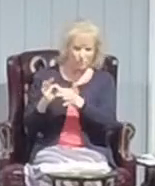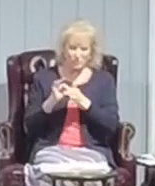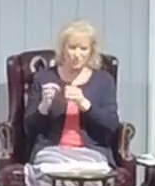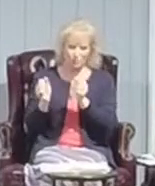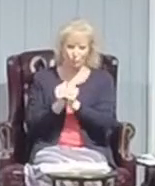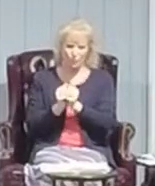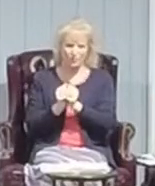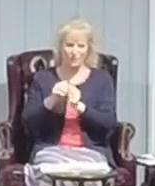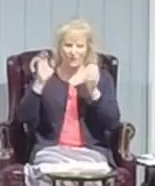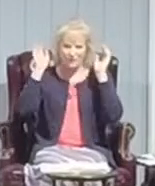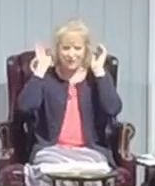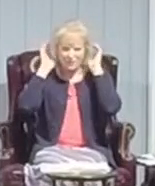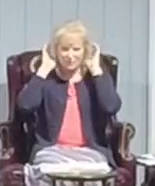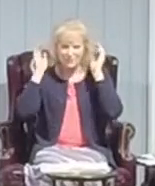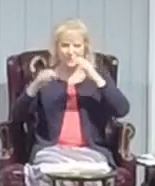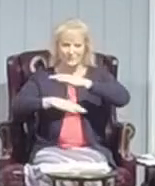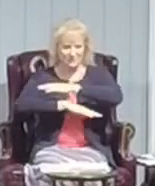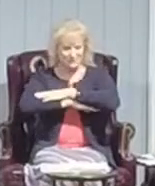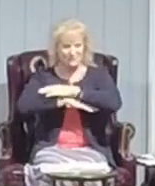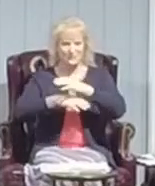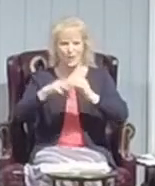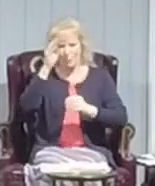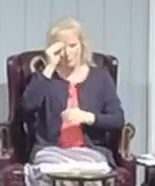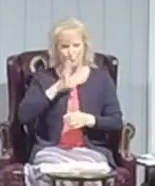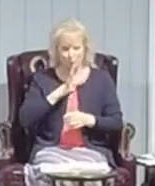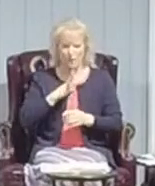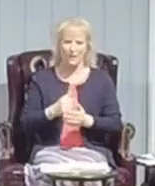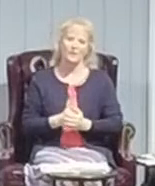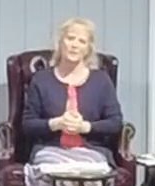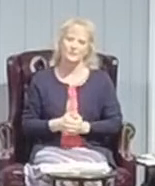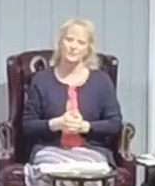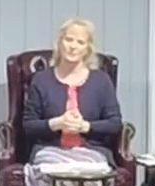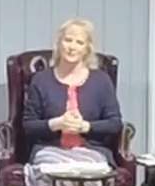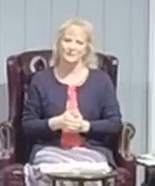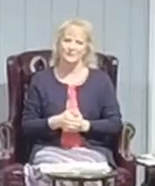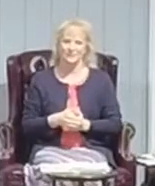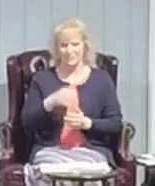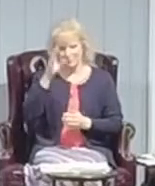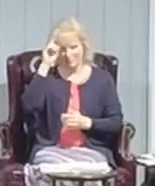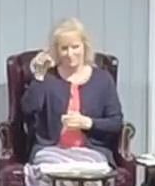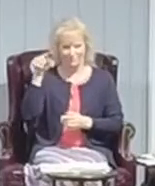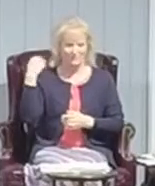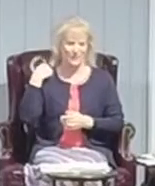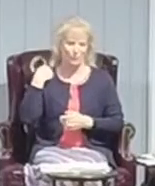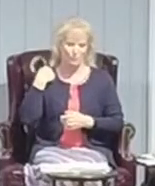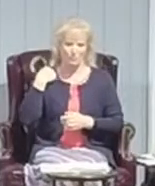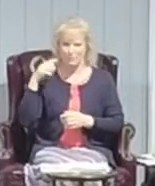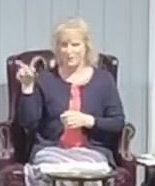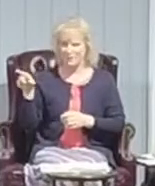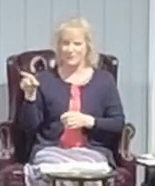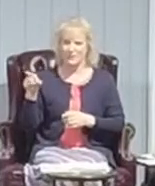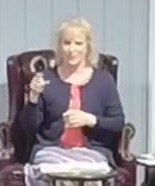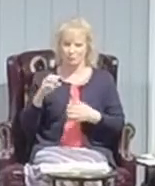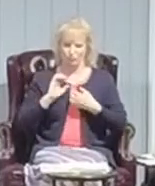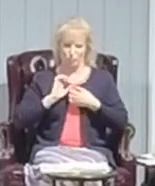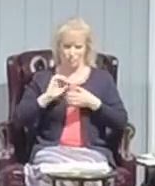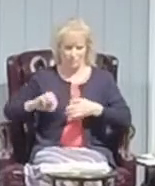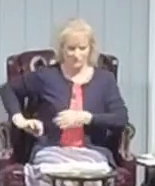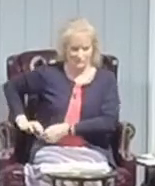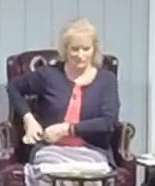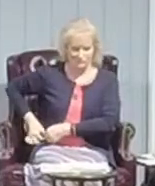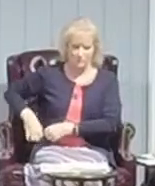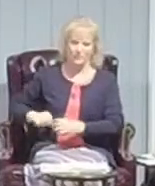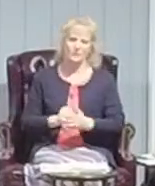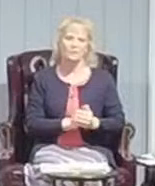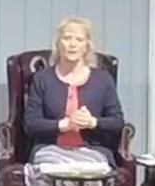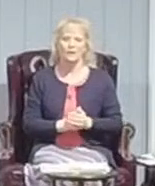anyway, that's a blessing. Thank you for reminding me, and that's good. But, you know, the course that God has chosen